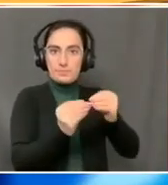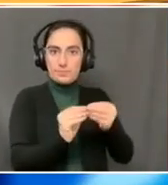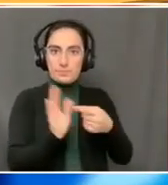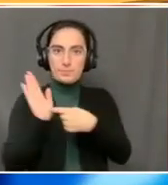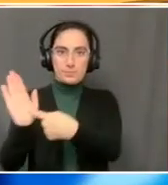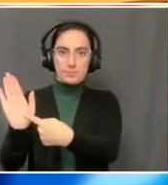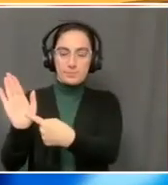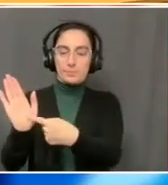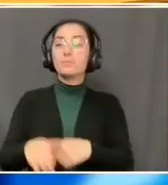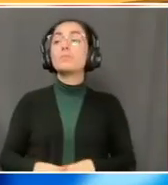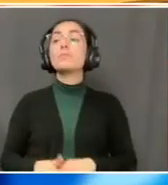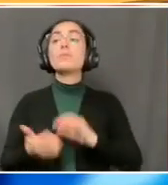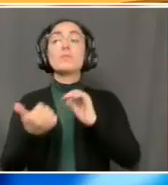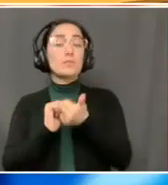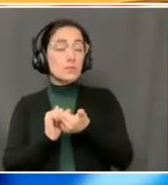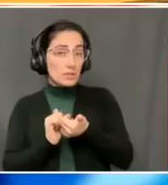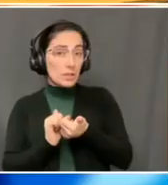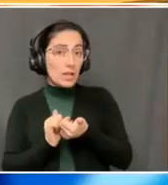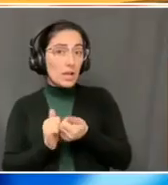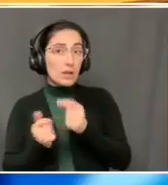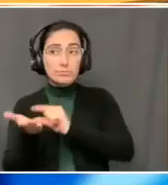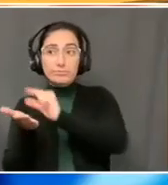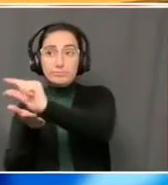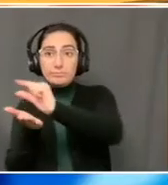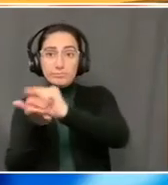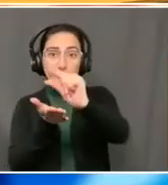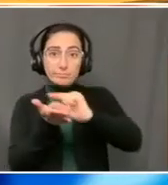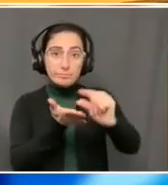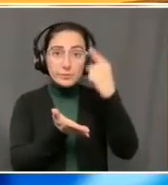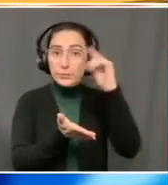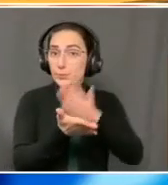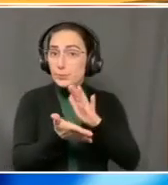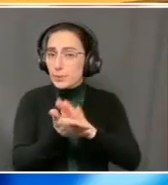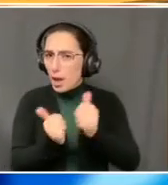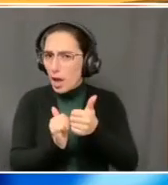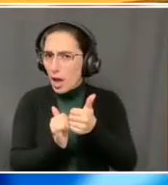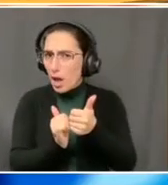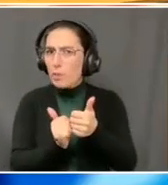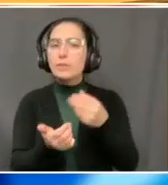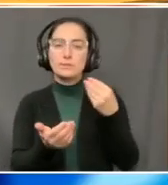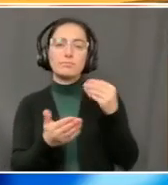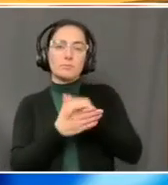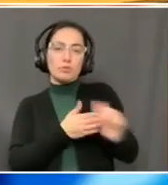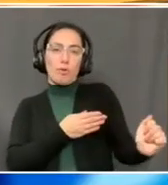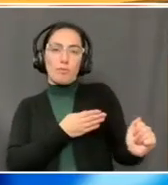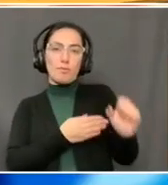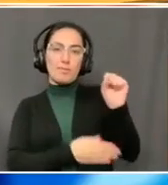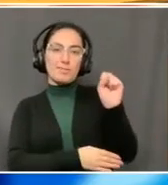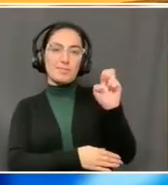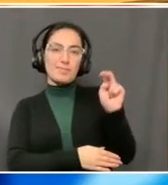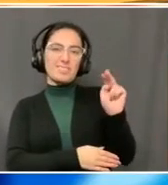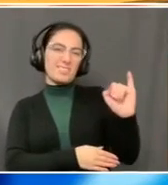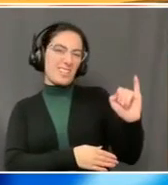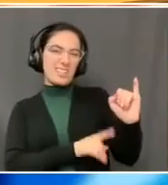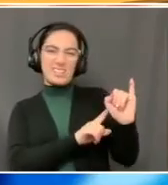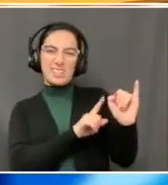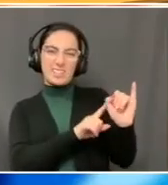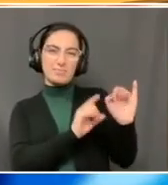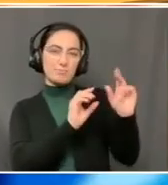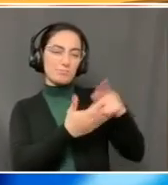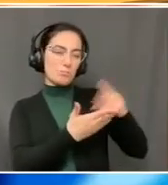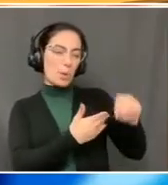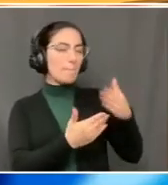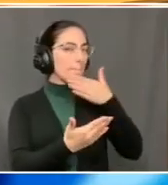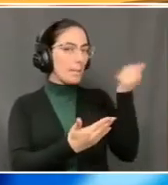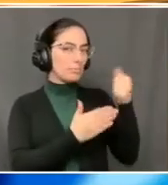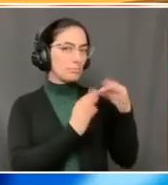are allocated during budget development to schools, it's in the form of dollars. So CENI is maybe the best example of that. And so each year,